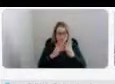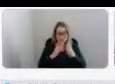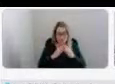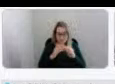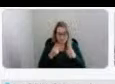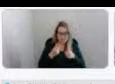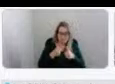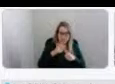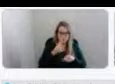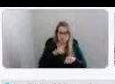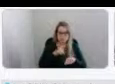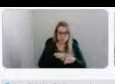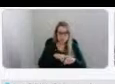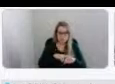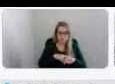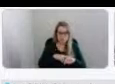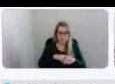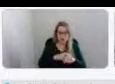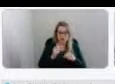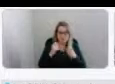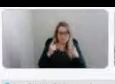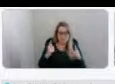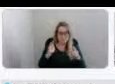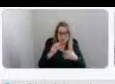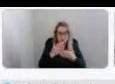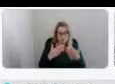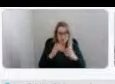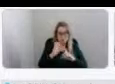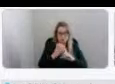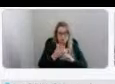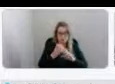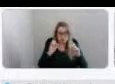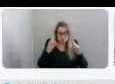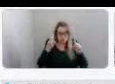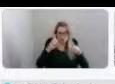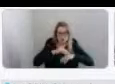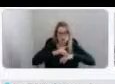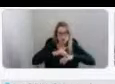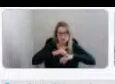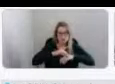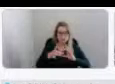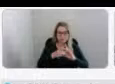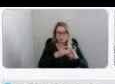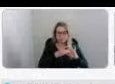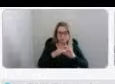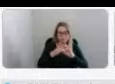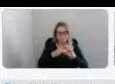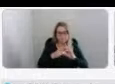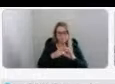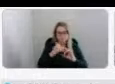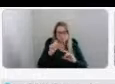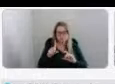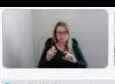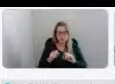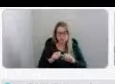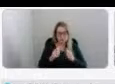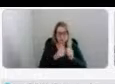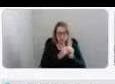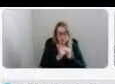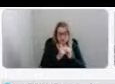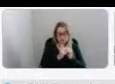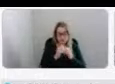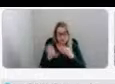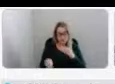all of us make up a cohesive community with cultural educational and geographic ties to each other and we should be grouped together additionally as